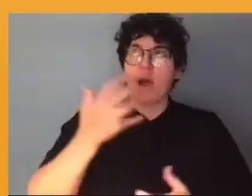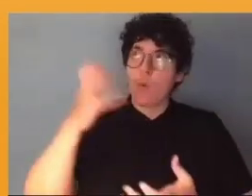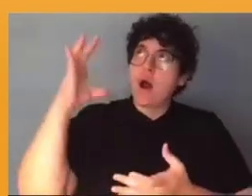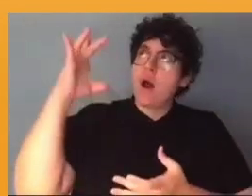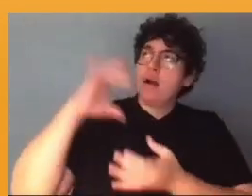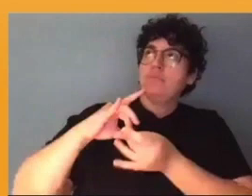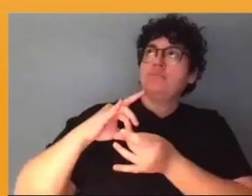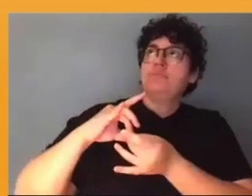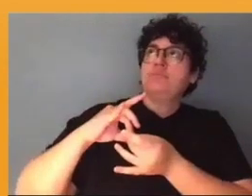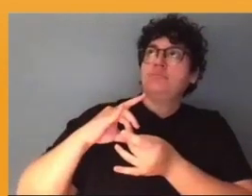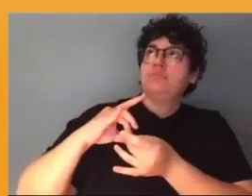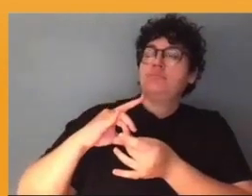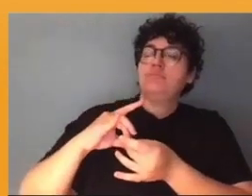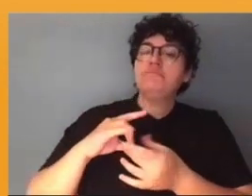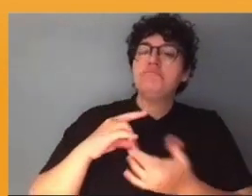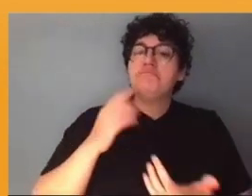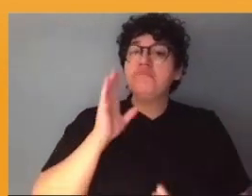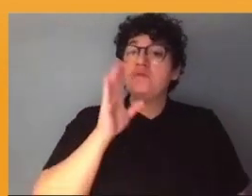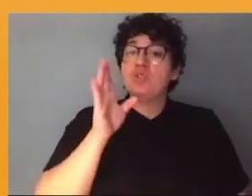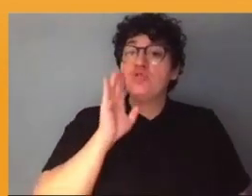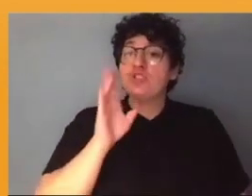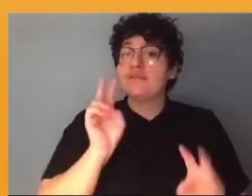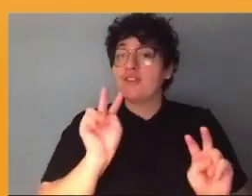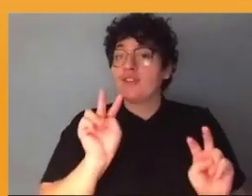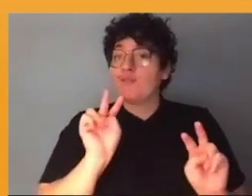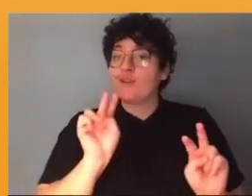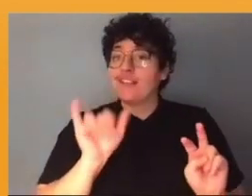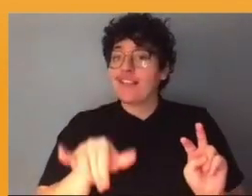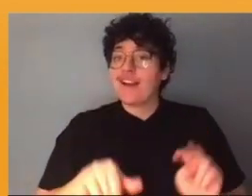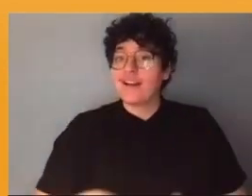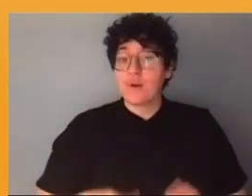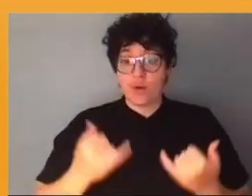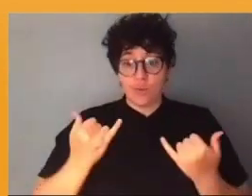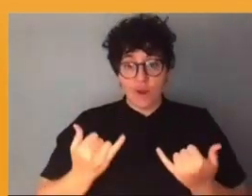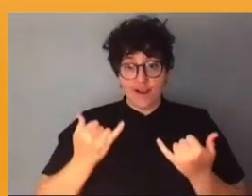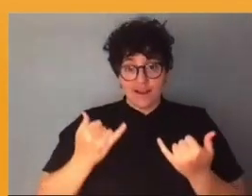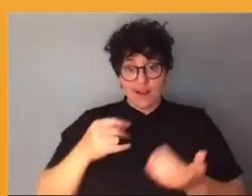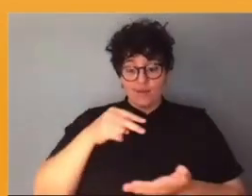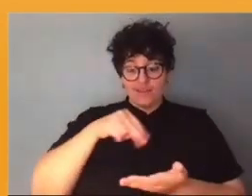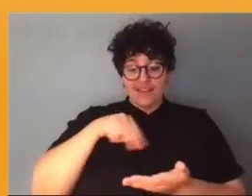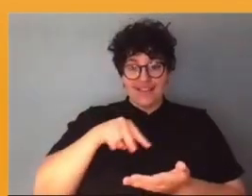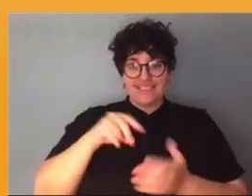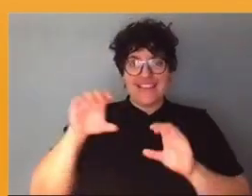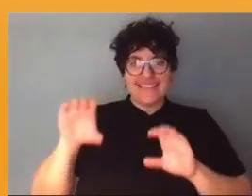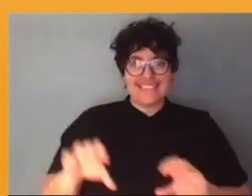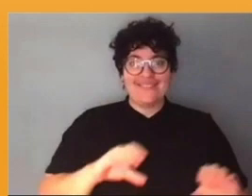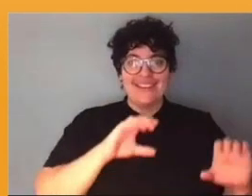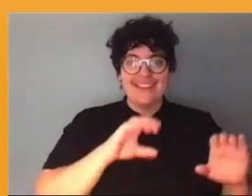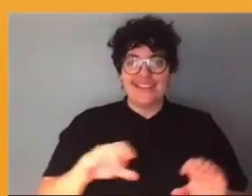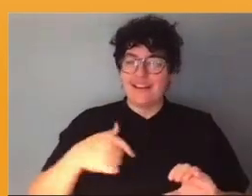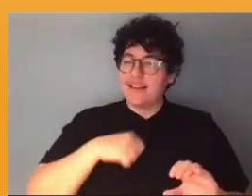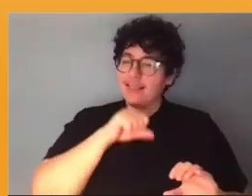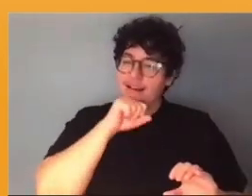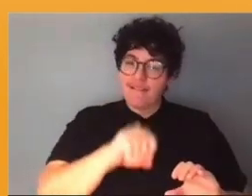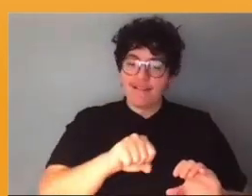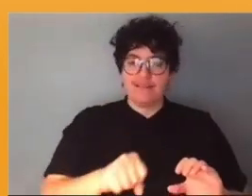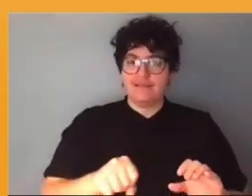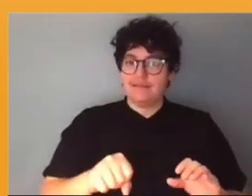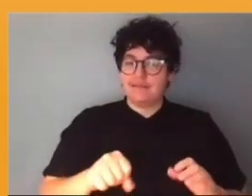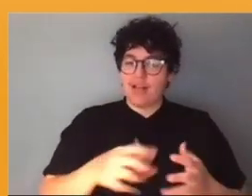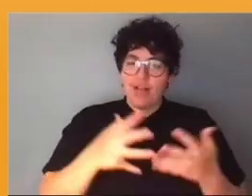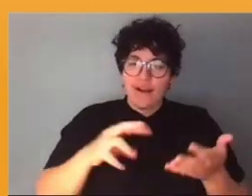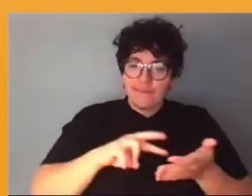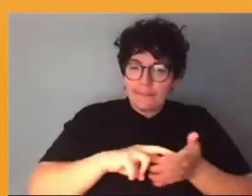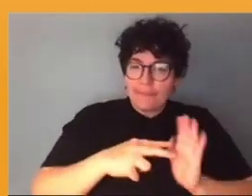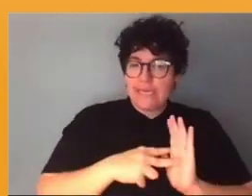And as of right now, dance is an activity that I love to do and I find a lot of meaning in, but to